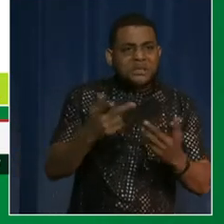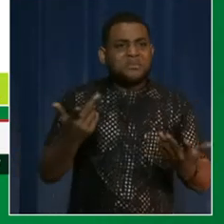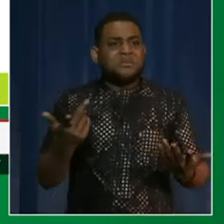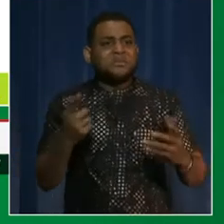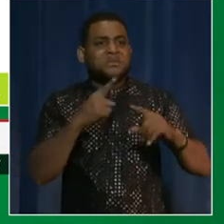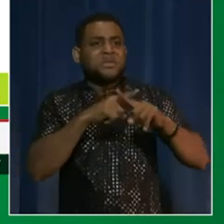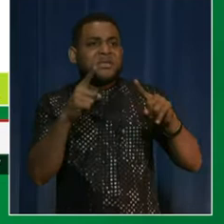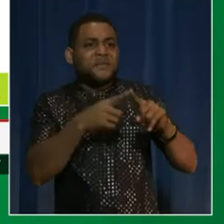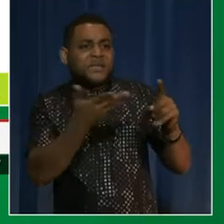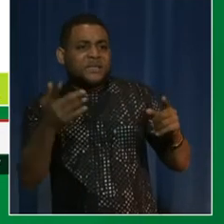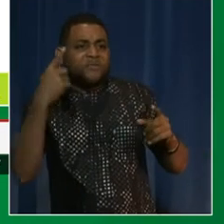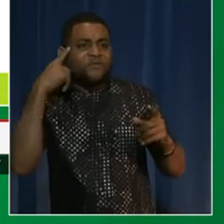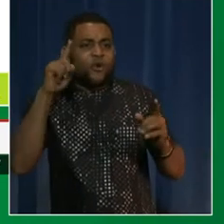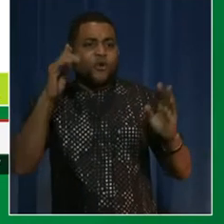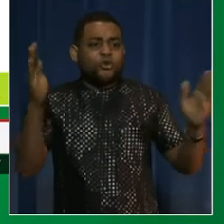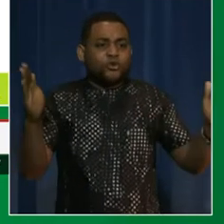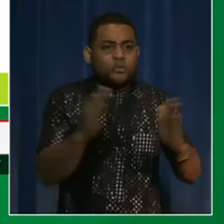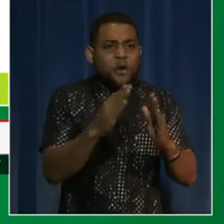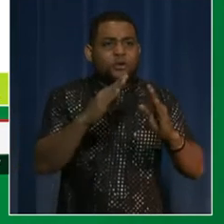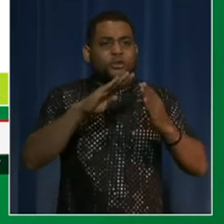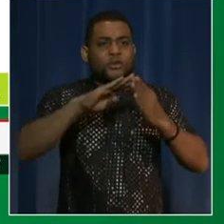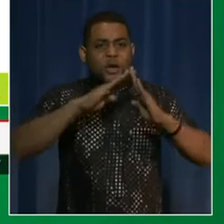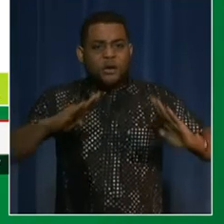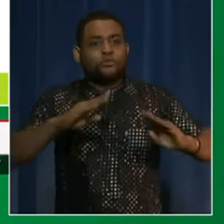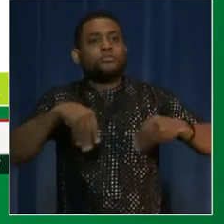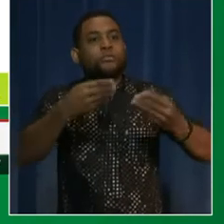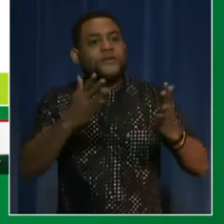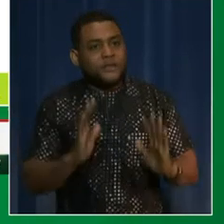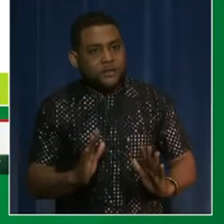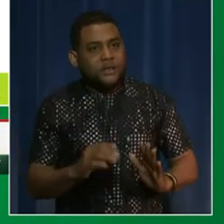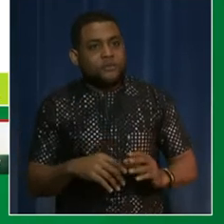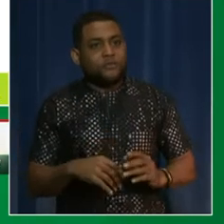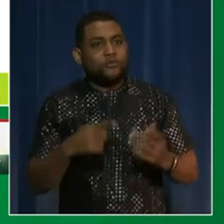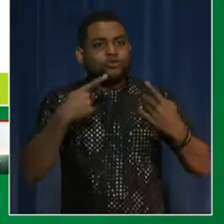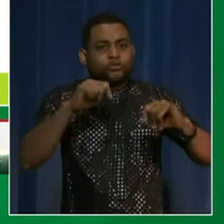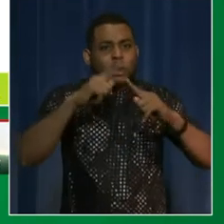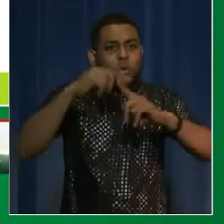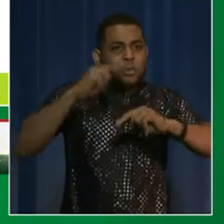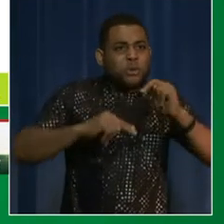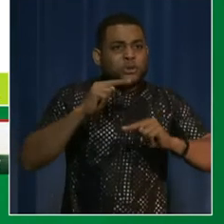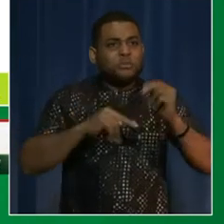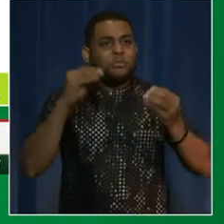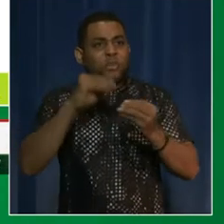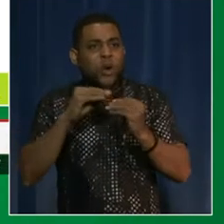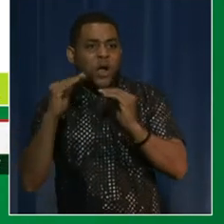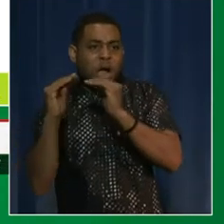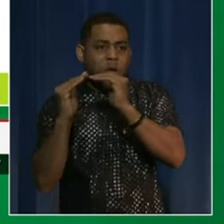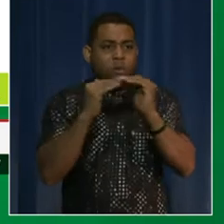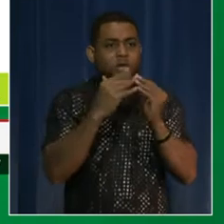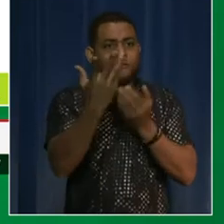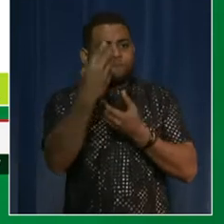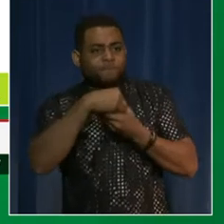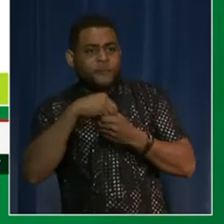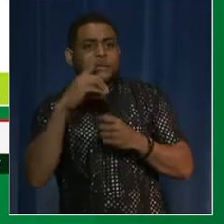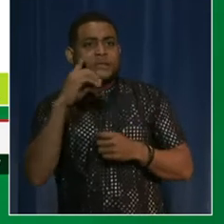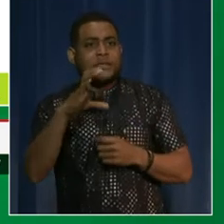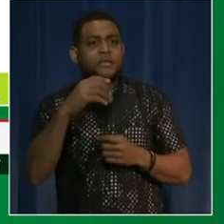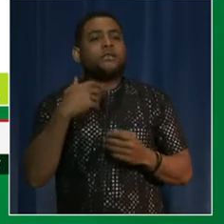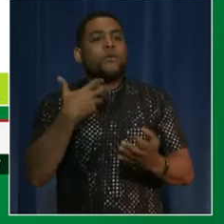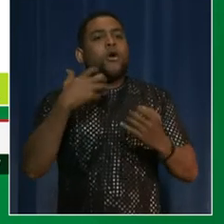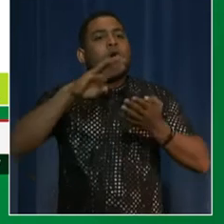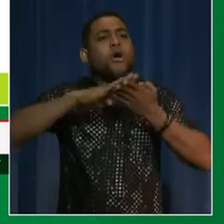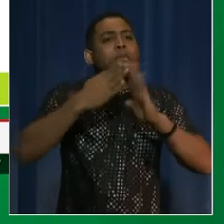for smaller housing providers. In order to build a more equitable and inclusive DC, we want the development community to look like the community